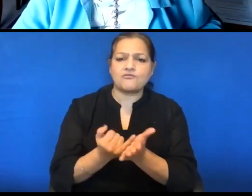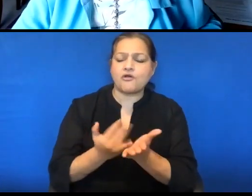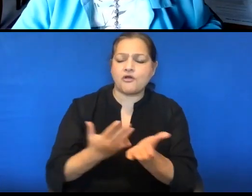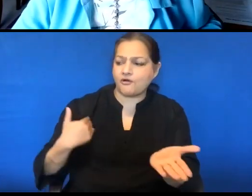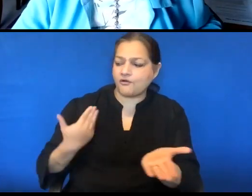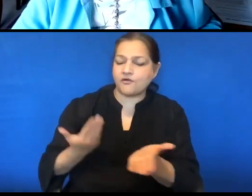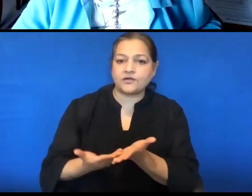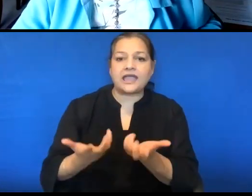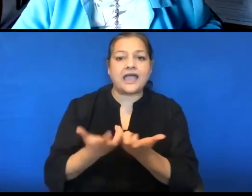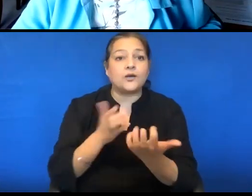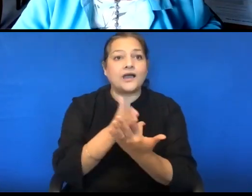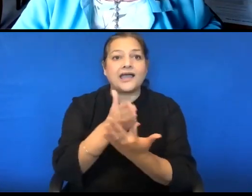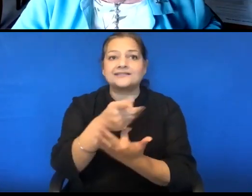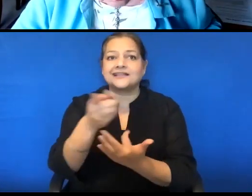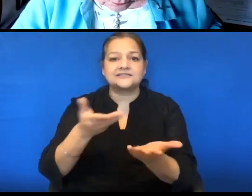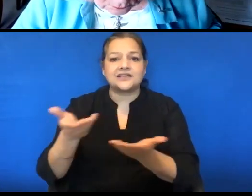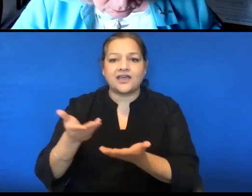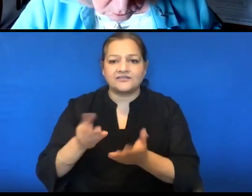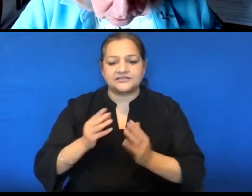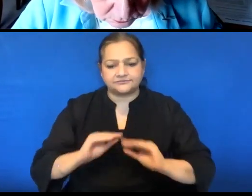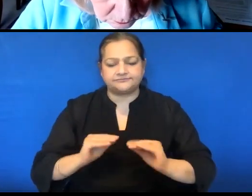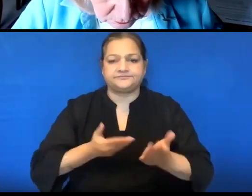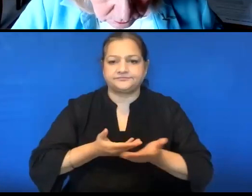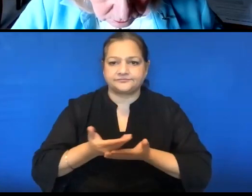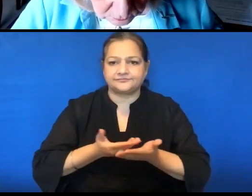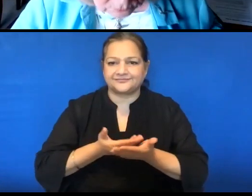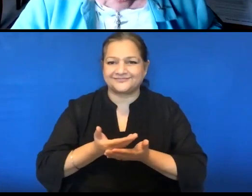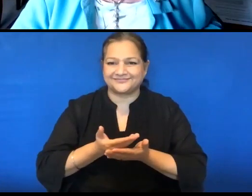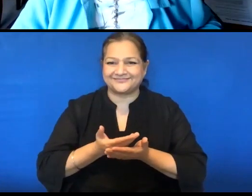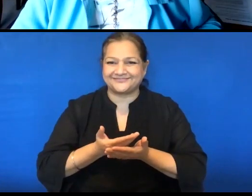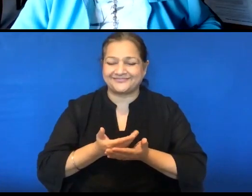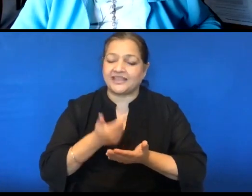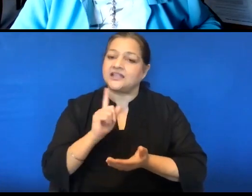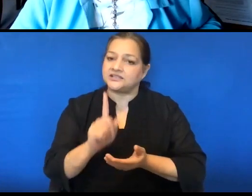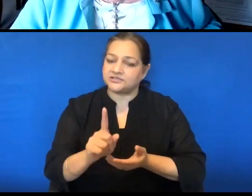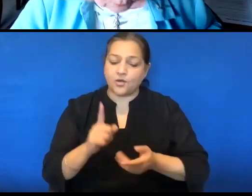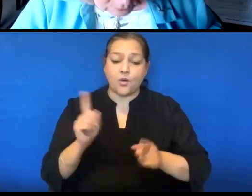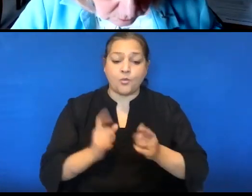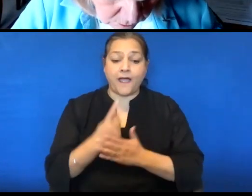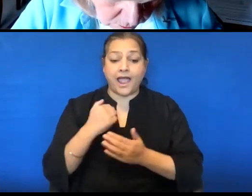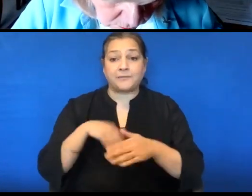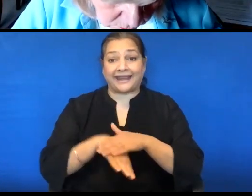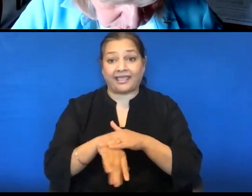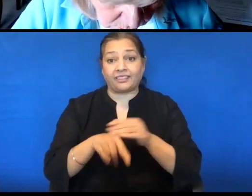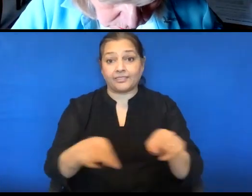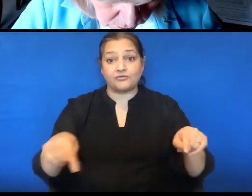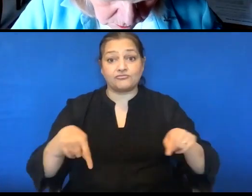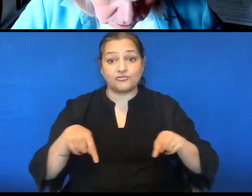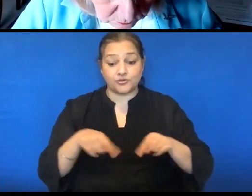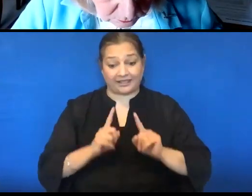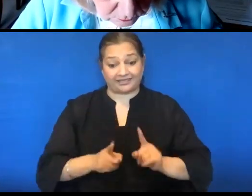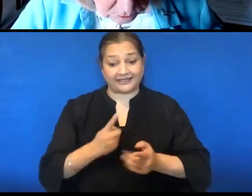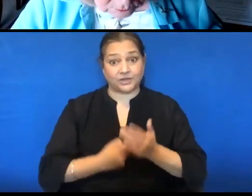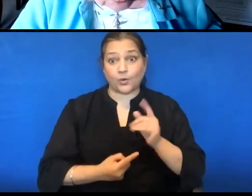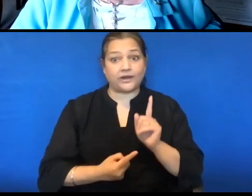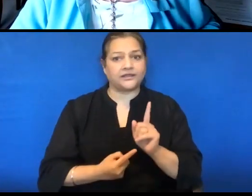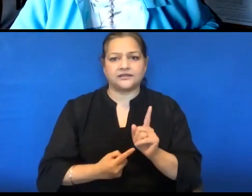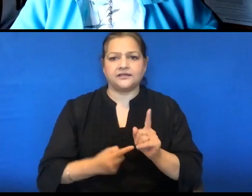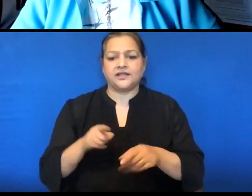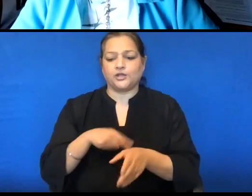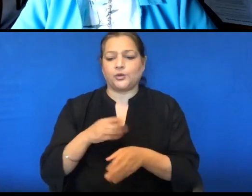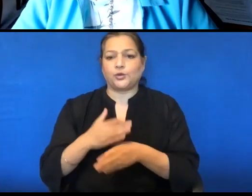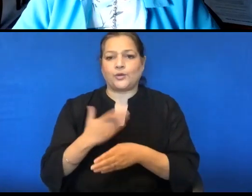some of the best work actually isn't what happens inside those rooms. It's also what youth workers go out and do in the community. I